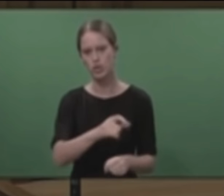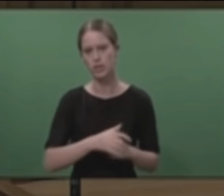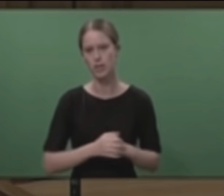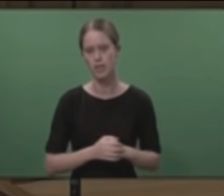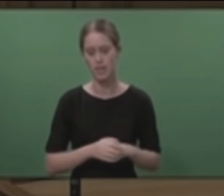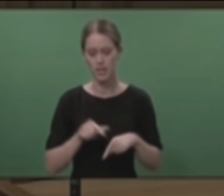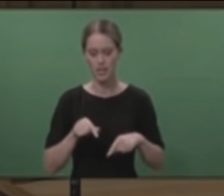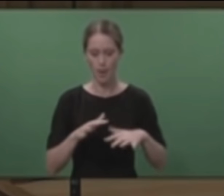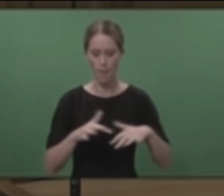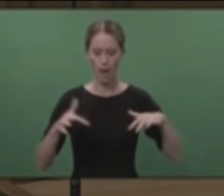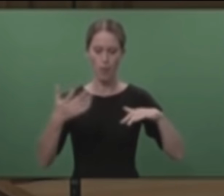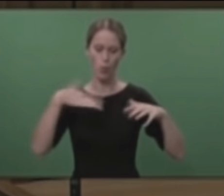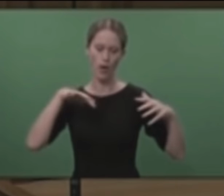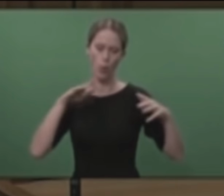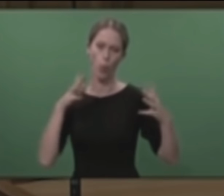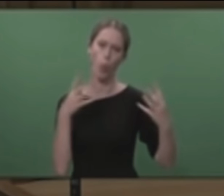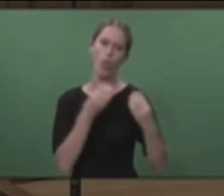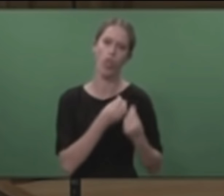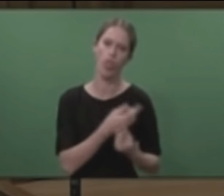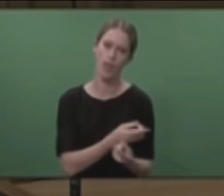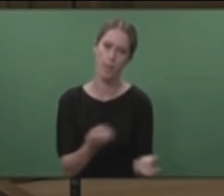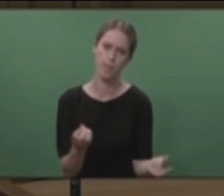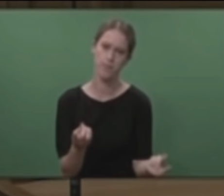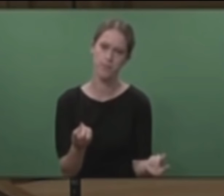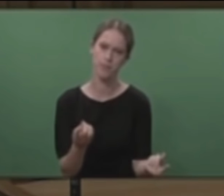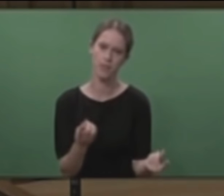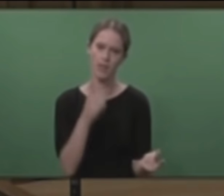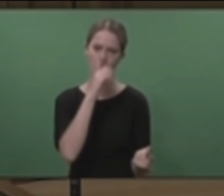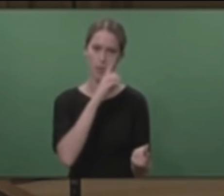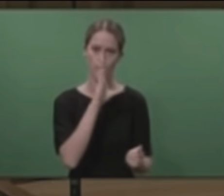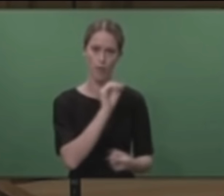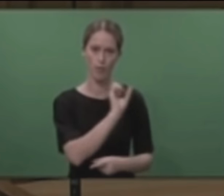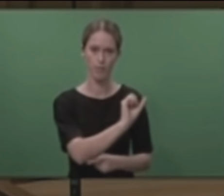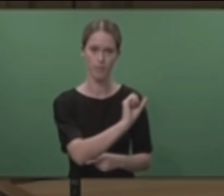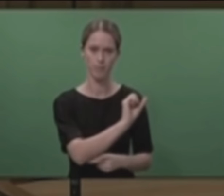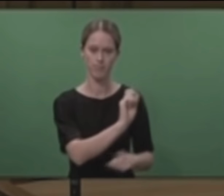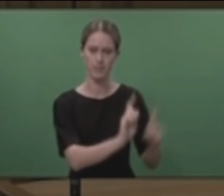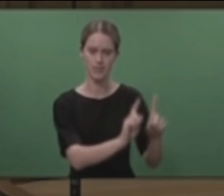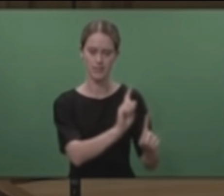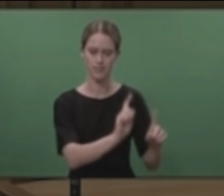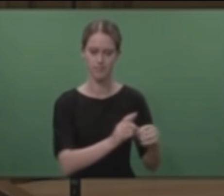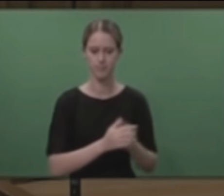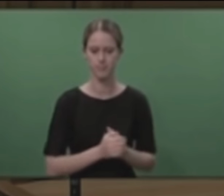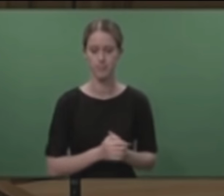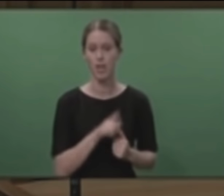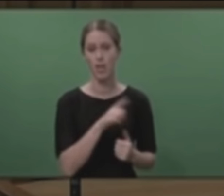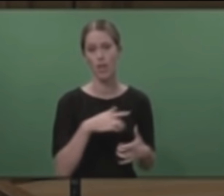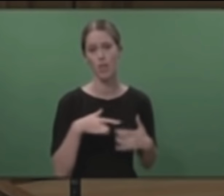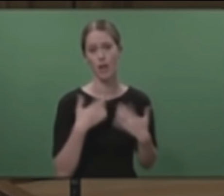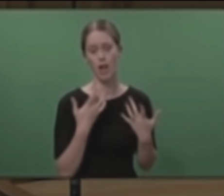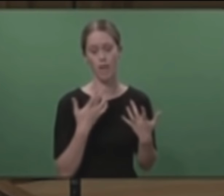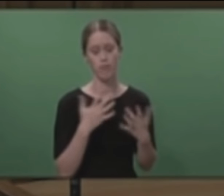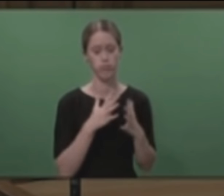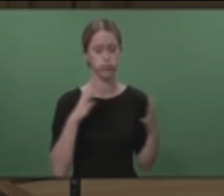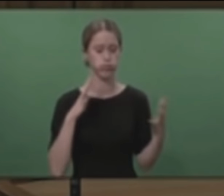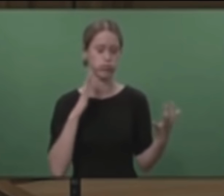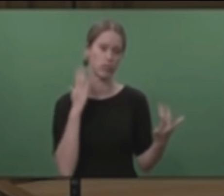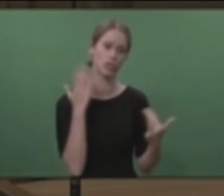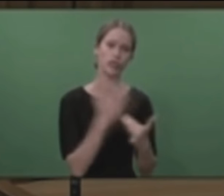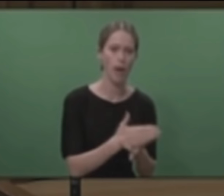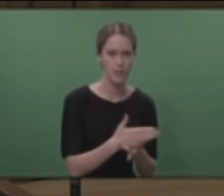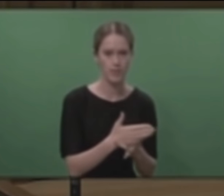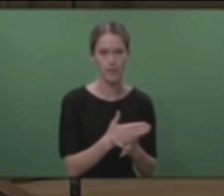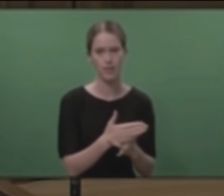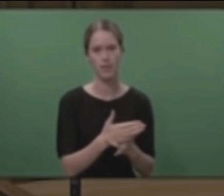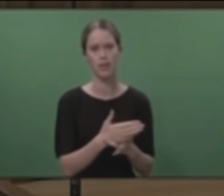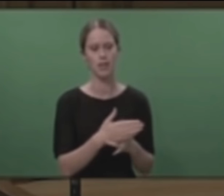this Parliament stand with them and the people of that city. Once more their lives have been massively disrupted. Once